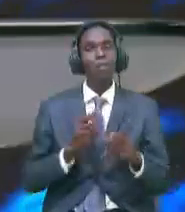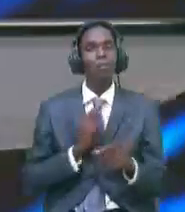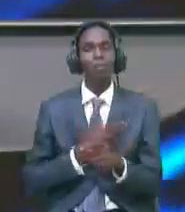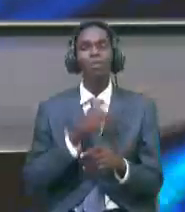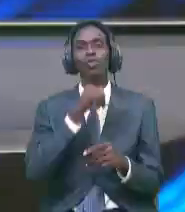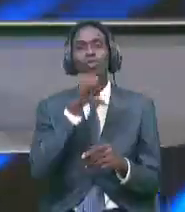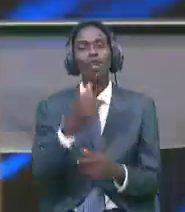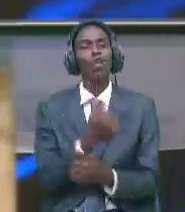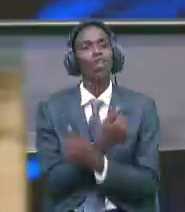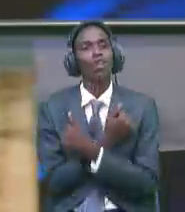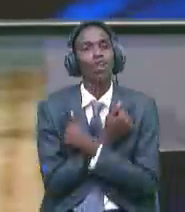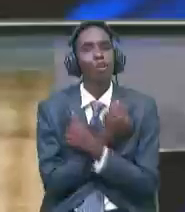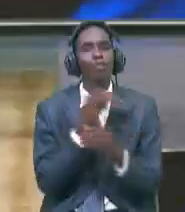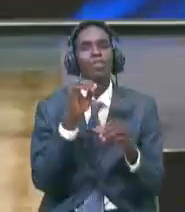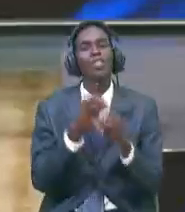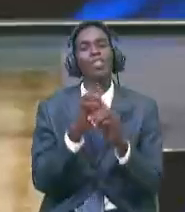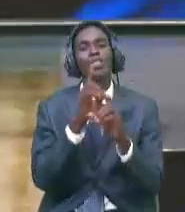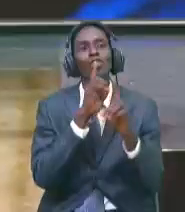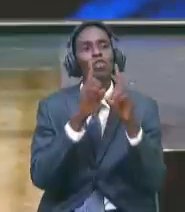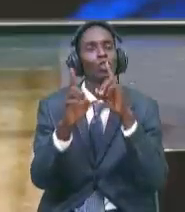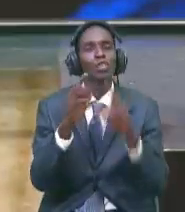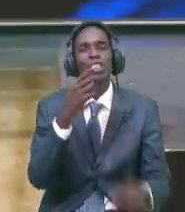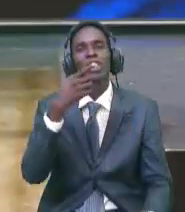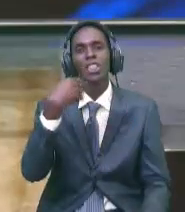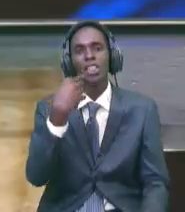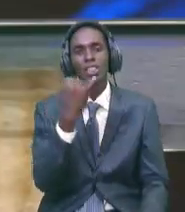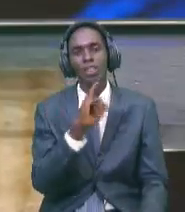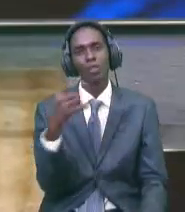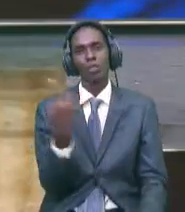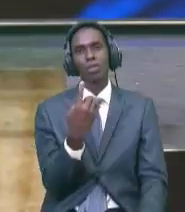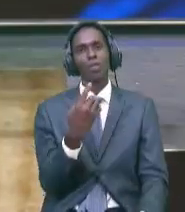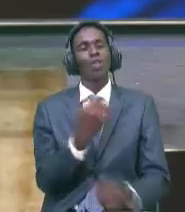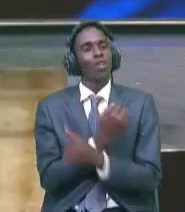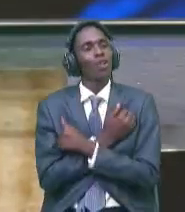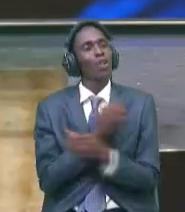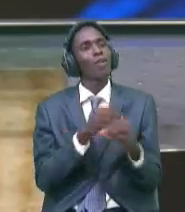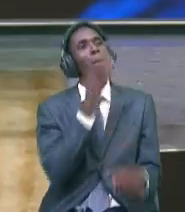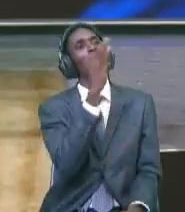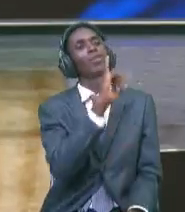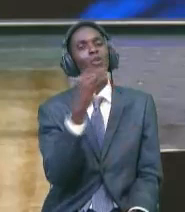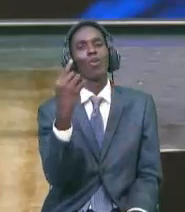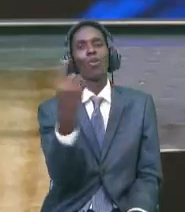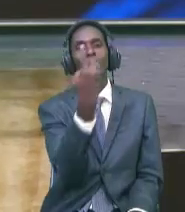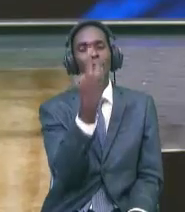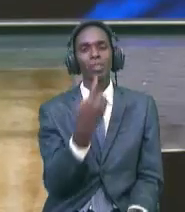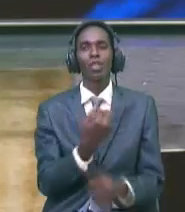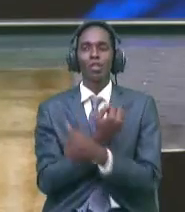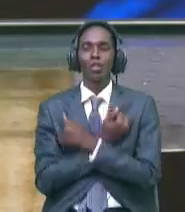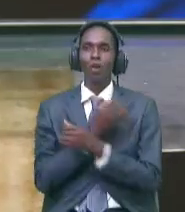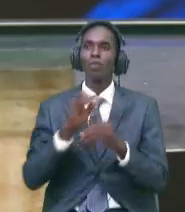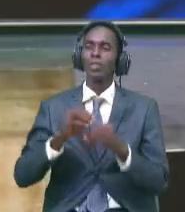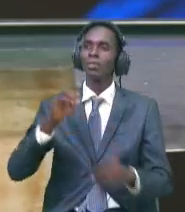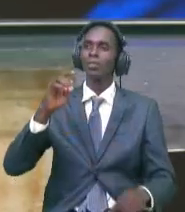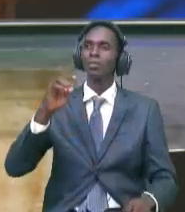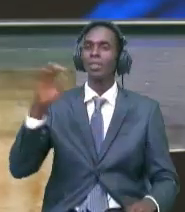Let us not love in only talking, love in preaching, love in singing, love in giving